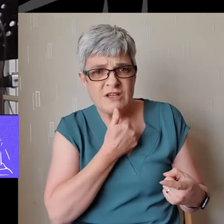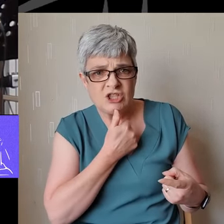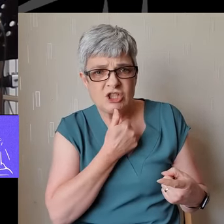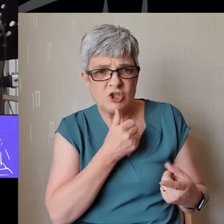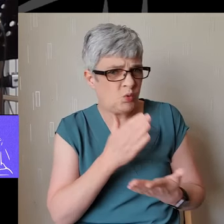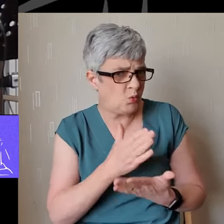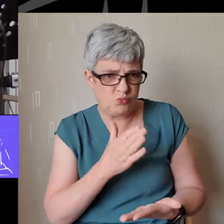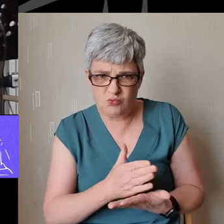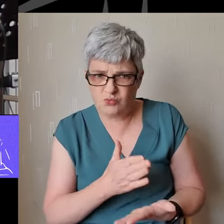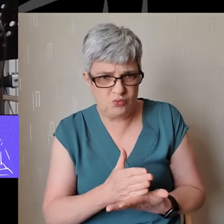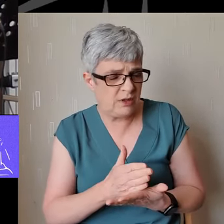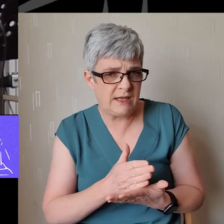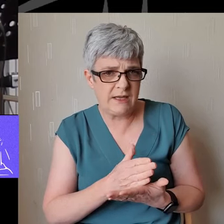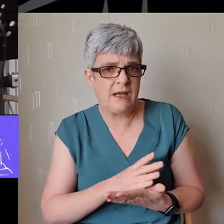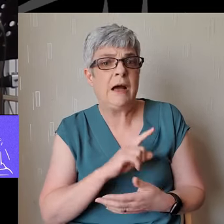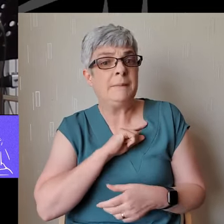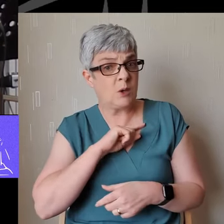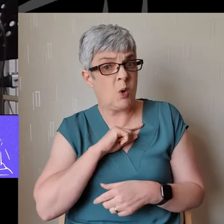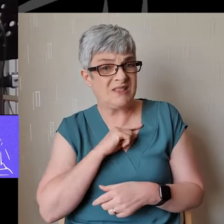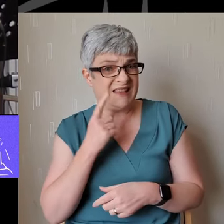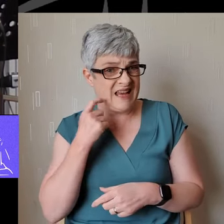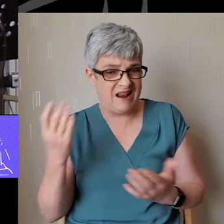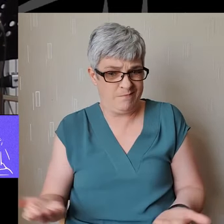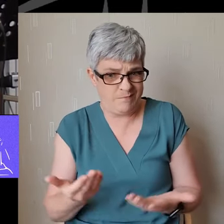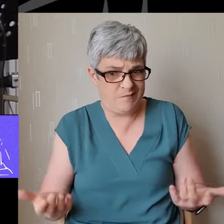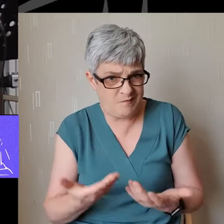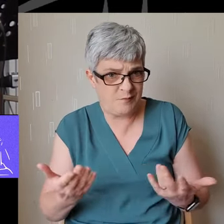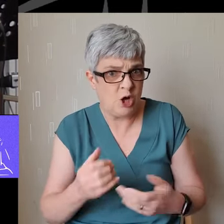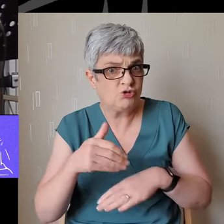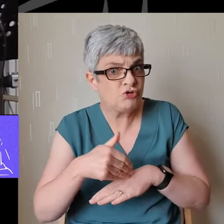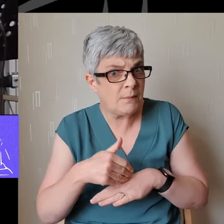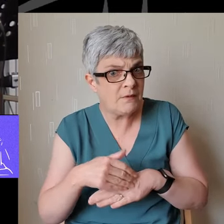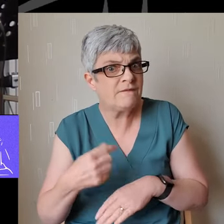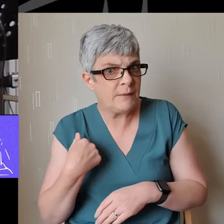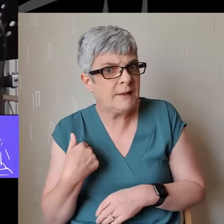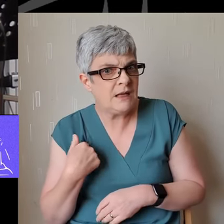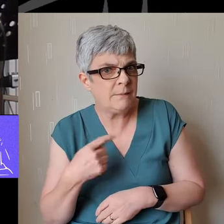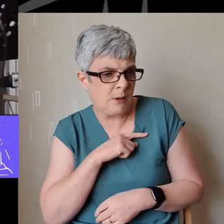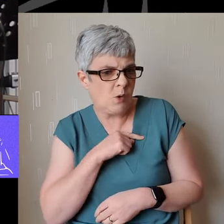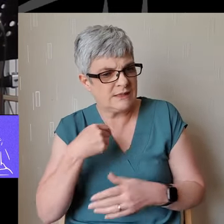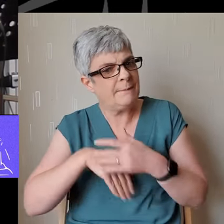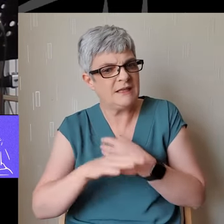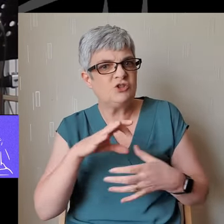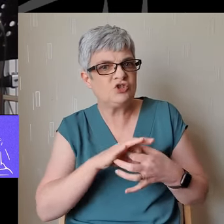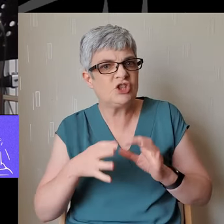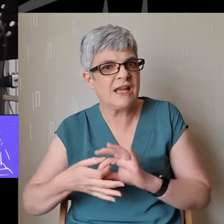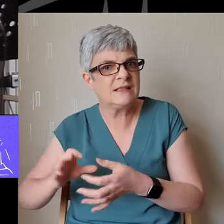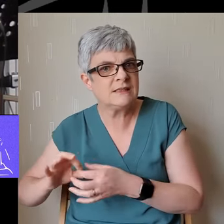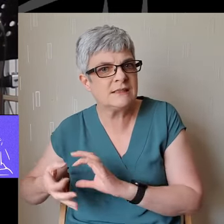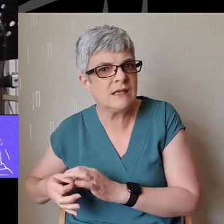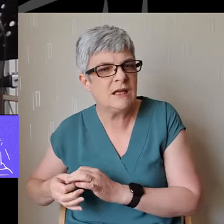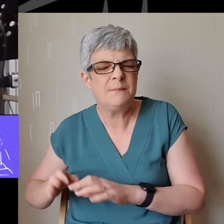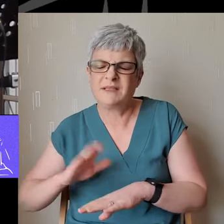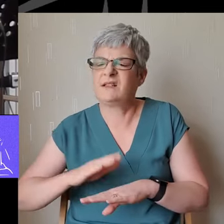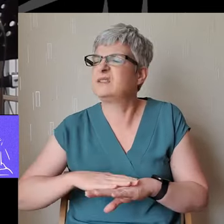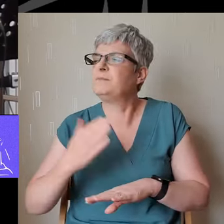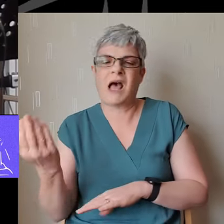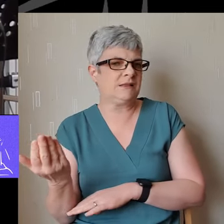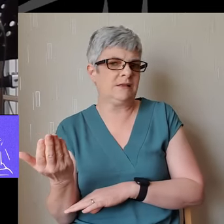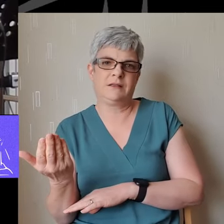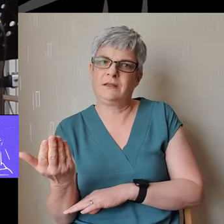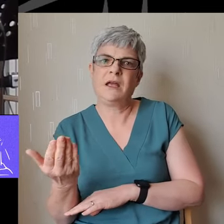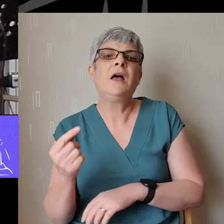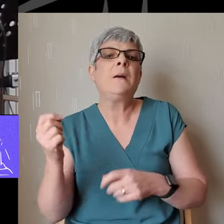sincerely, supposing that they can stir up trouble for me while I am in chains. But what does it matter?